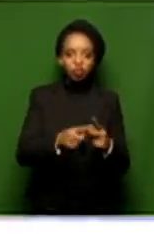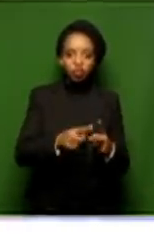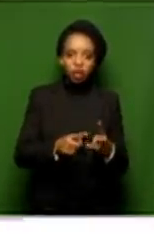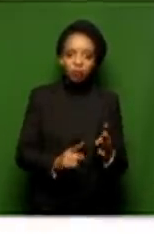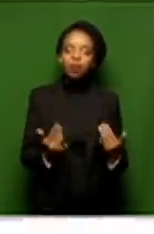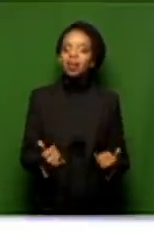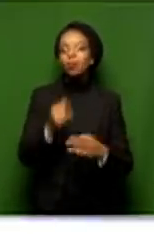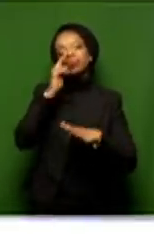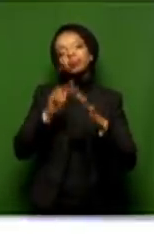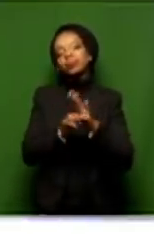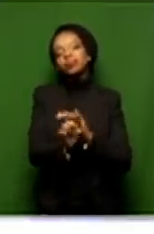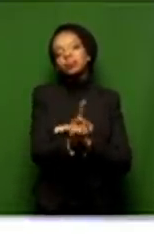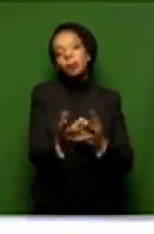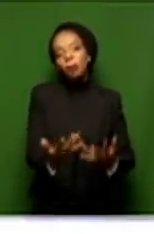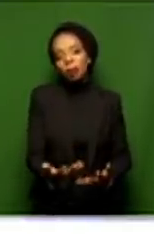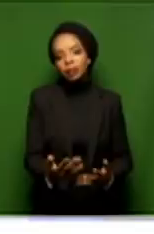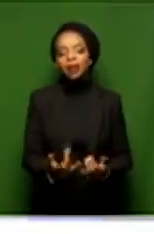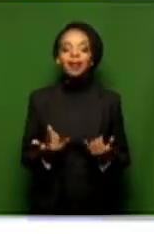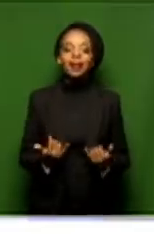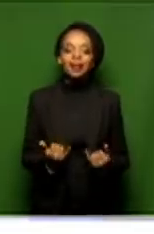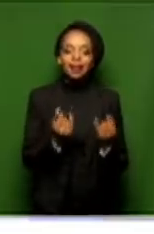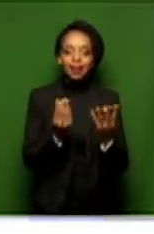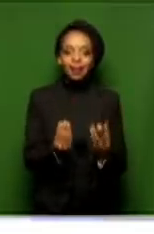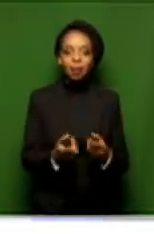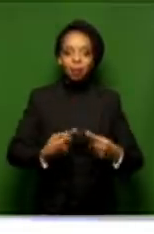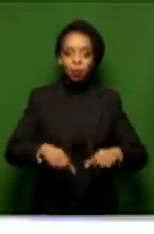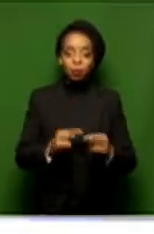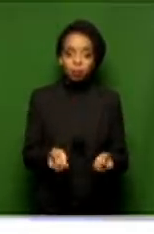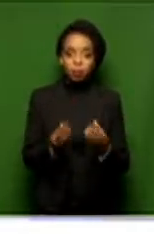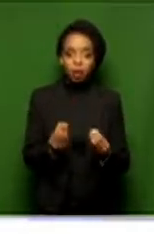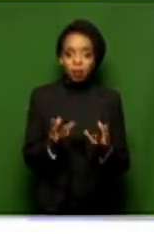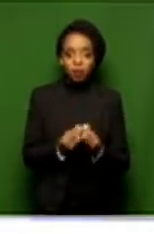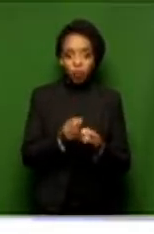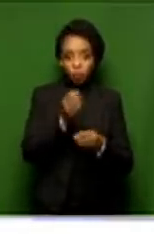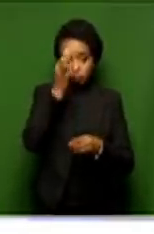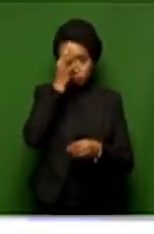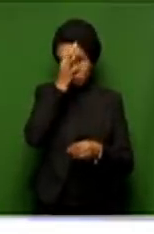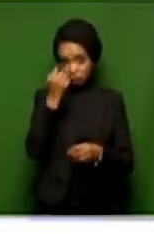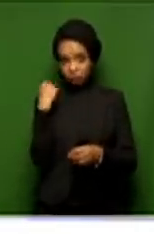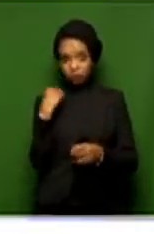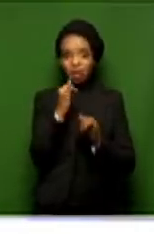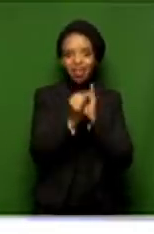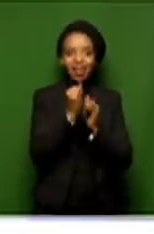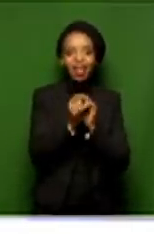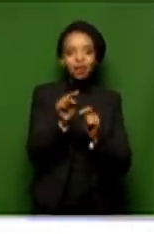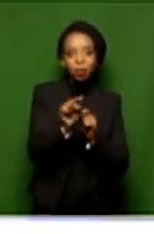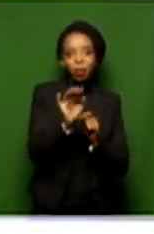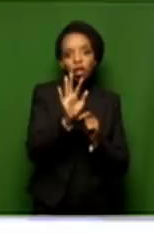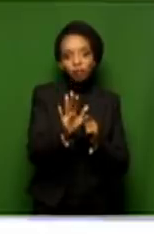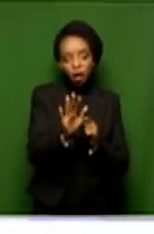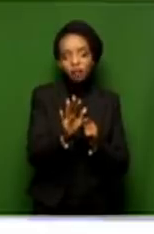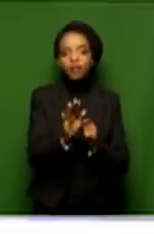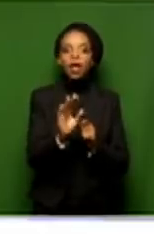currently, the latest numbers that we had, I just got them a few minutes ago. It's at about 11.5% of voting